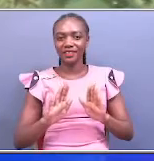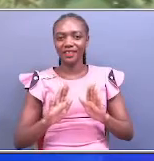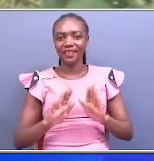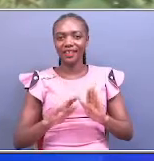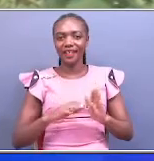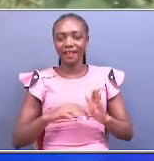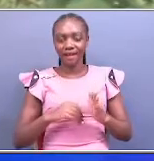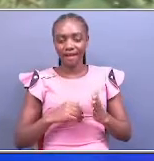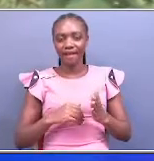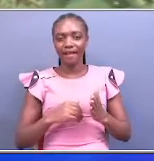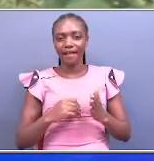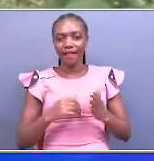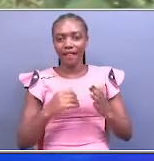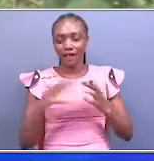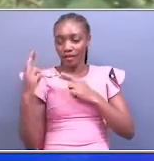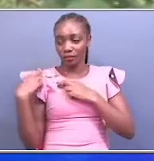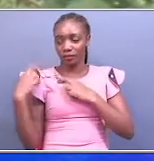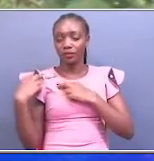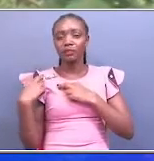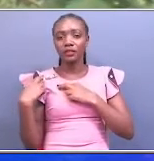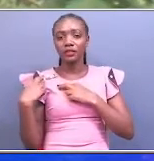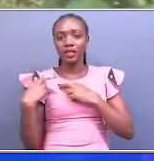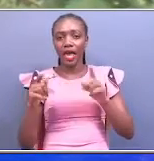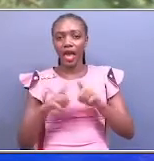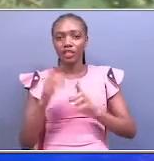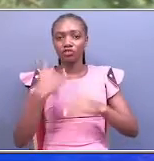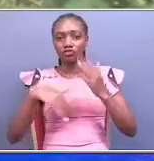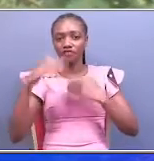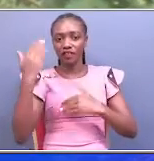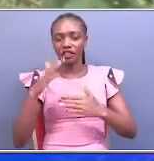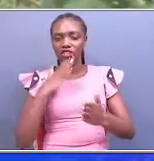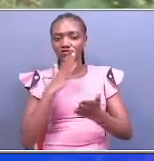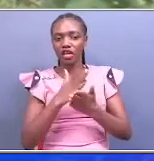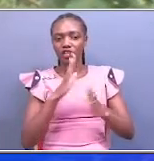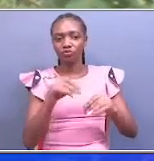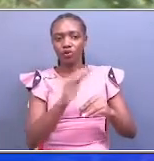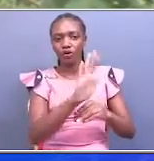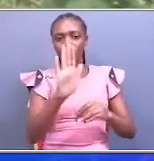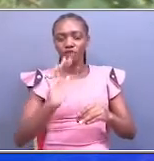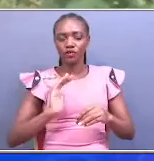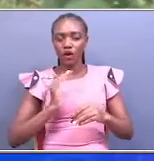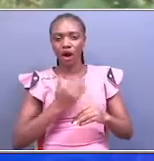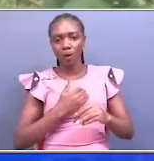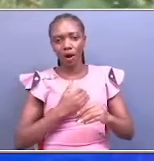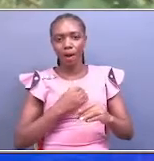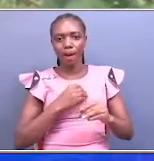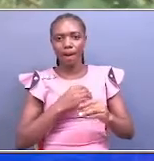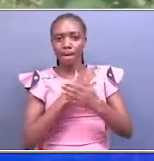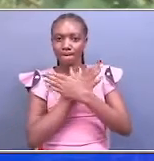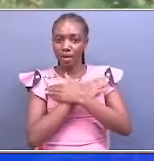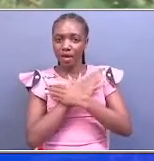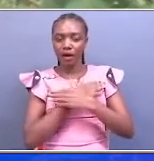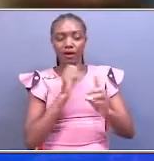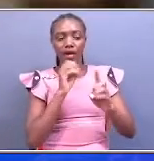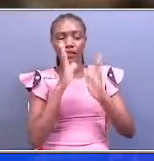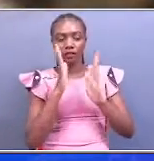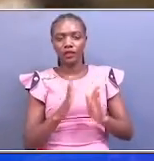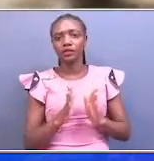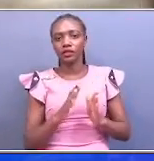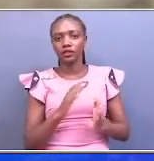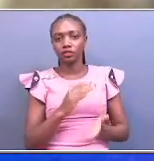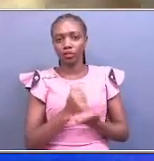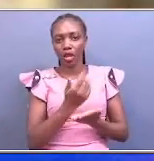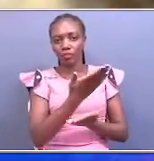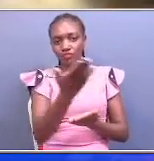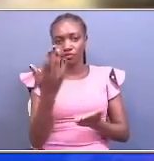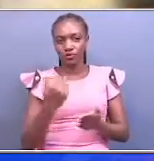there is an important bit that you are going to play as a university in terms of even giving you our peer counselors to move together with you. The